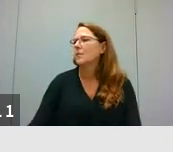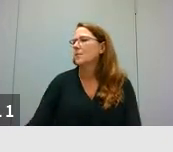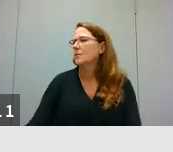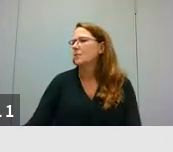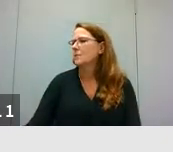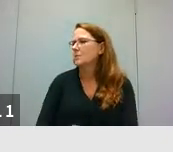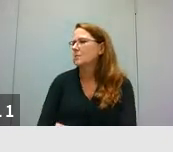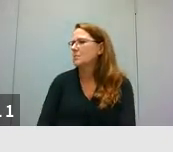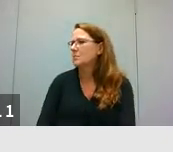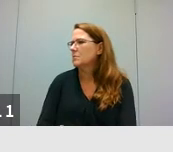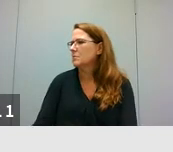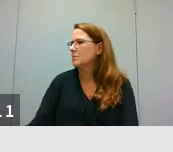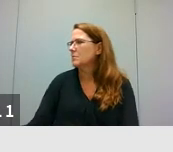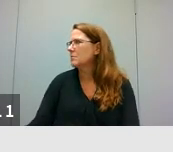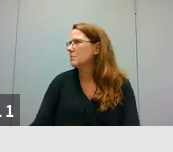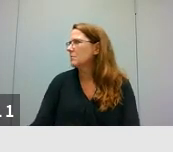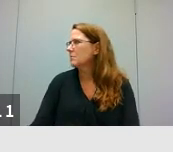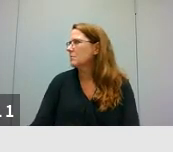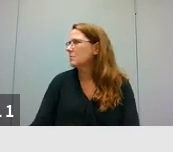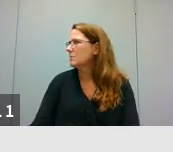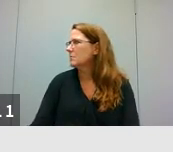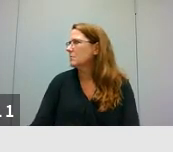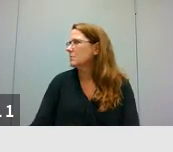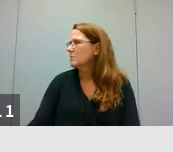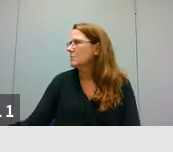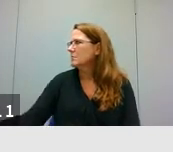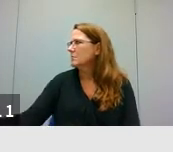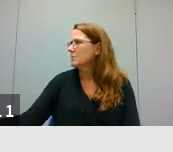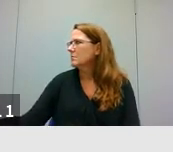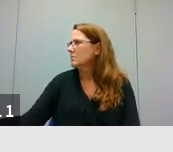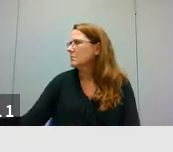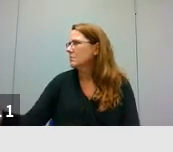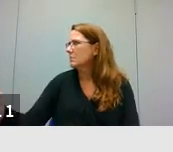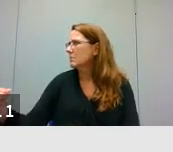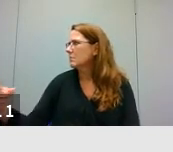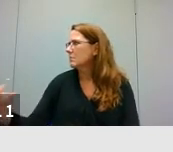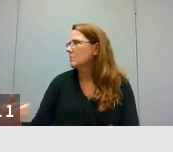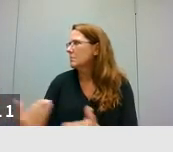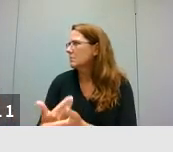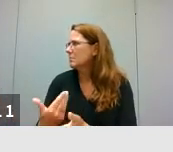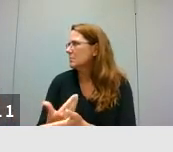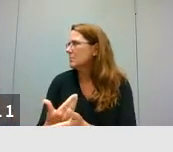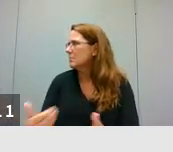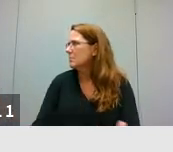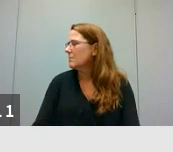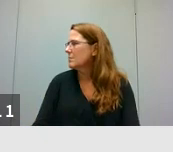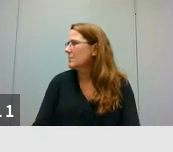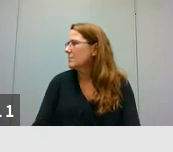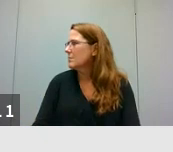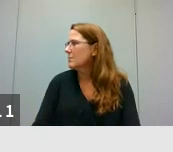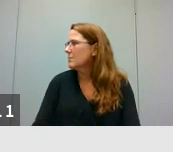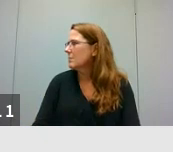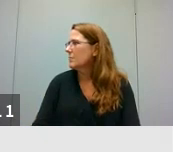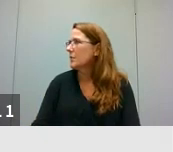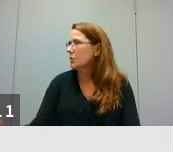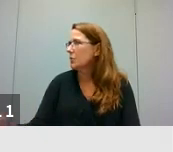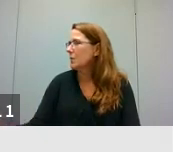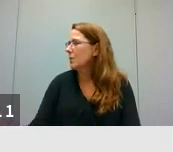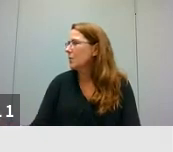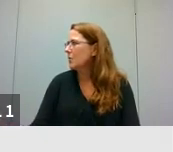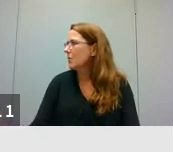Oh, she's on. I think that's an old message. Okay. She all right. says hi. Debbie says hi, and it is in the chat chat box. only. Hi,